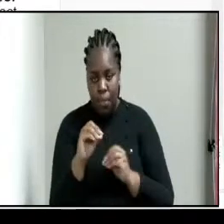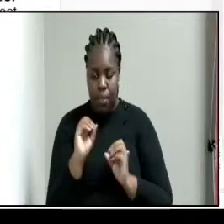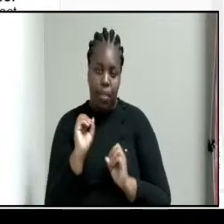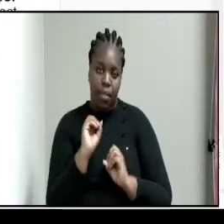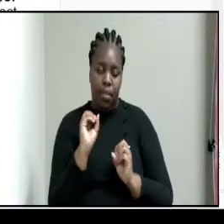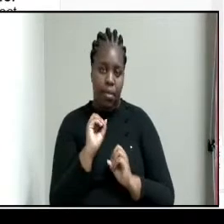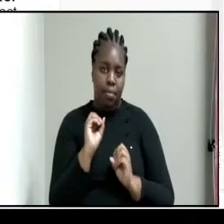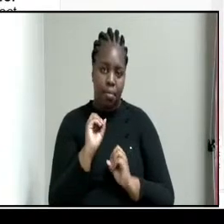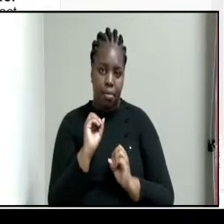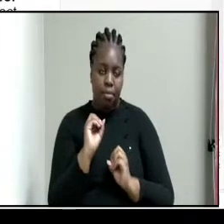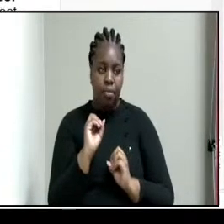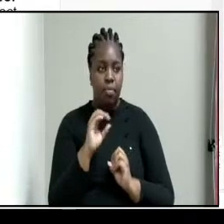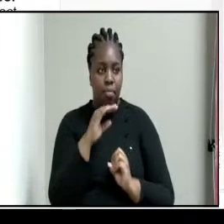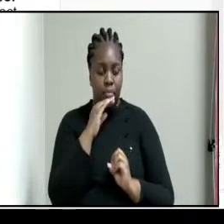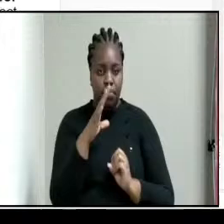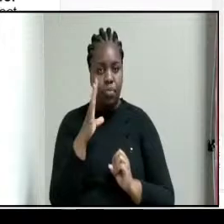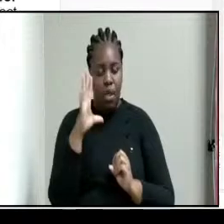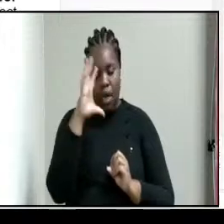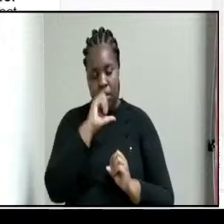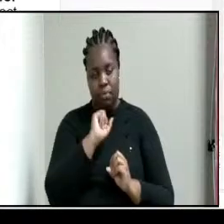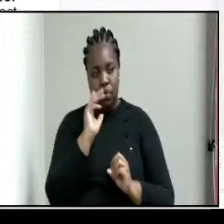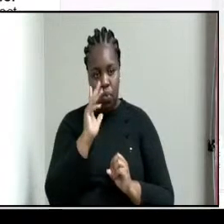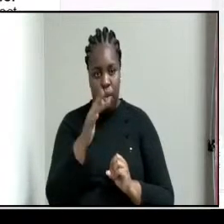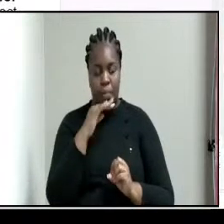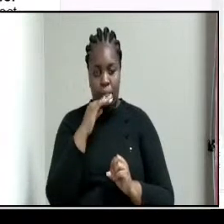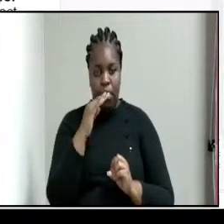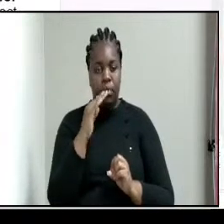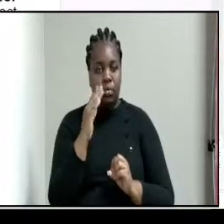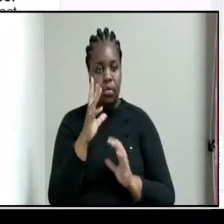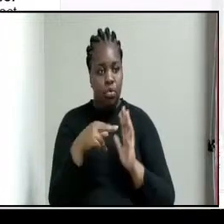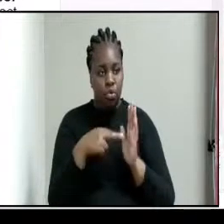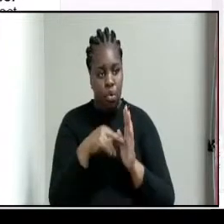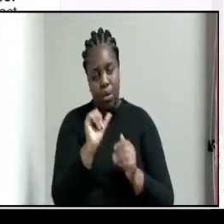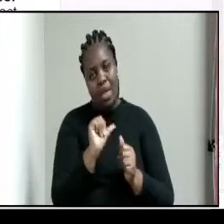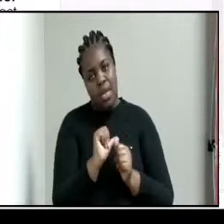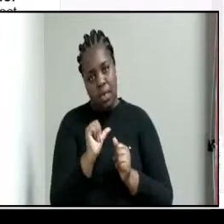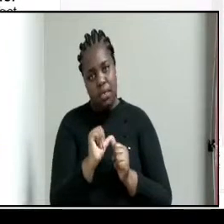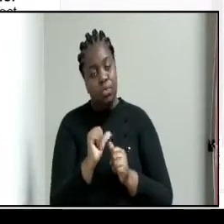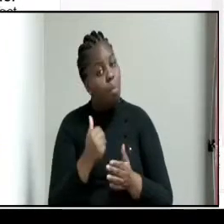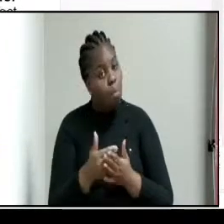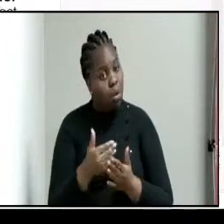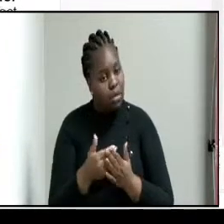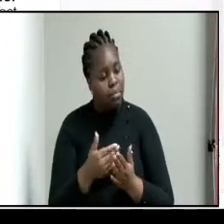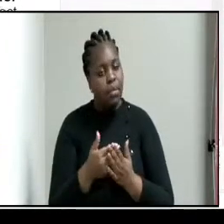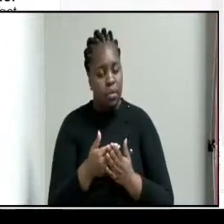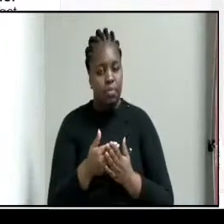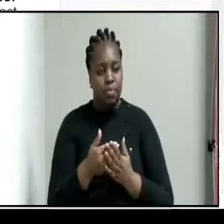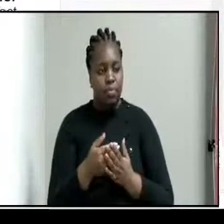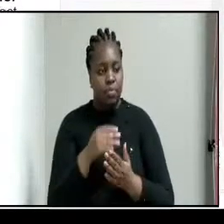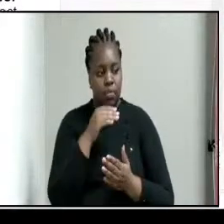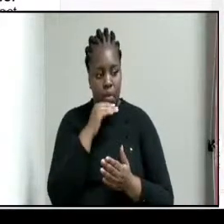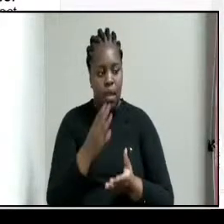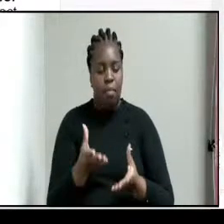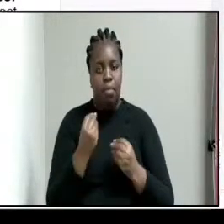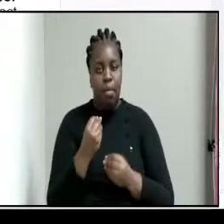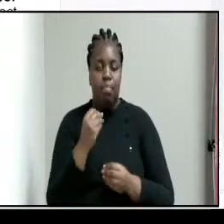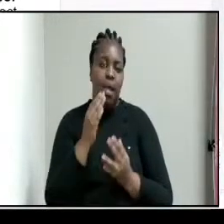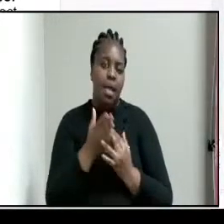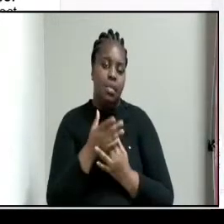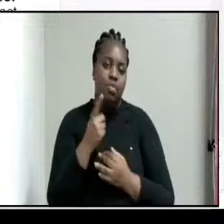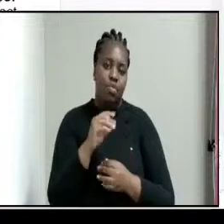then the assumption is, or the inference that is drawn is that at least it is possible that at least people have got access to